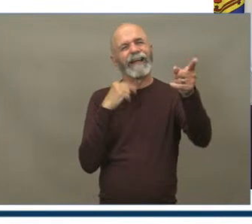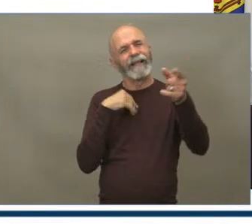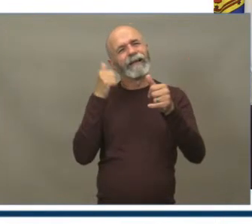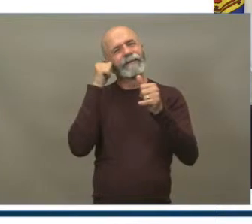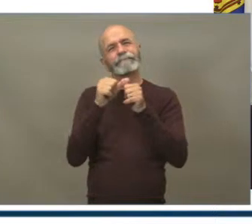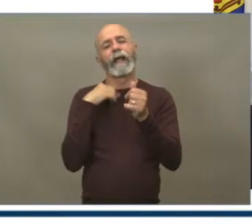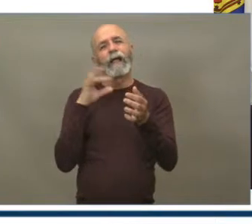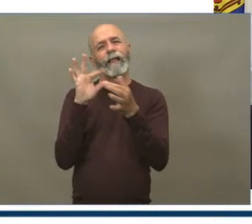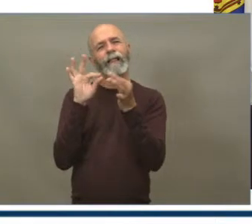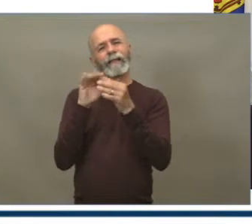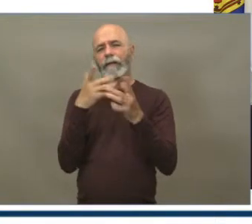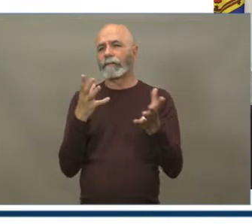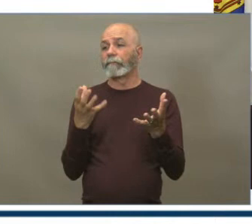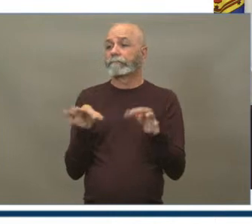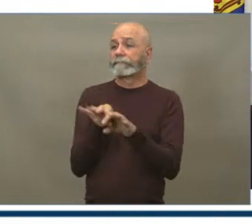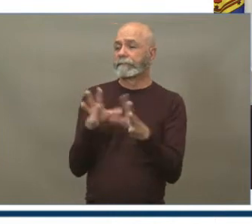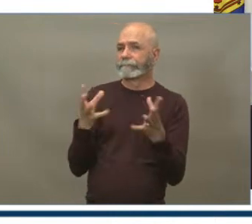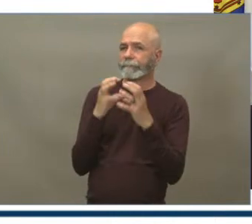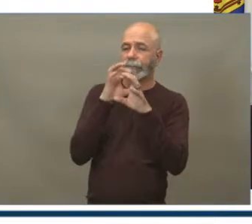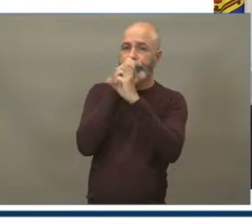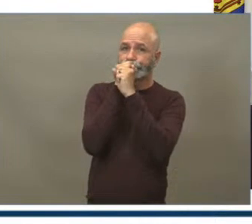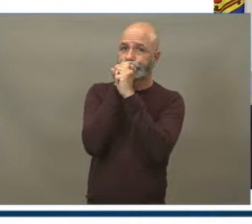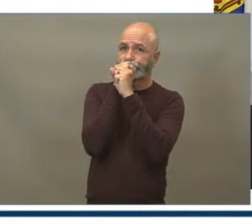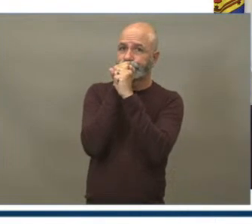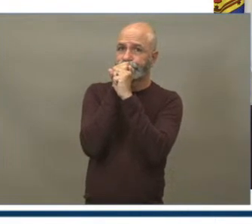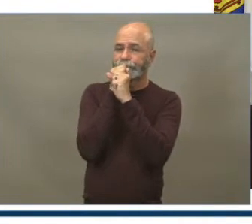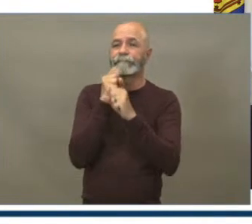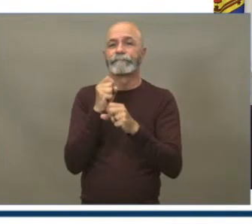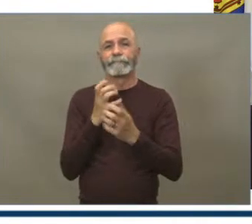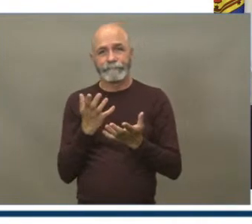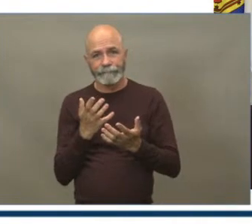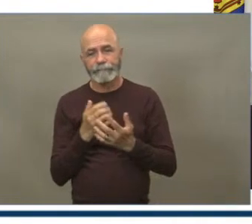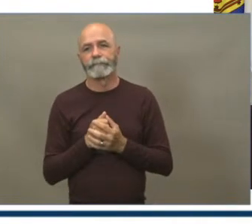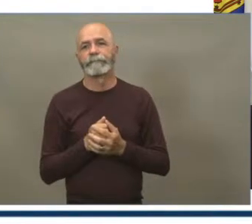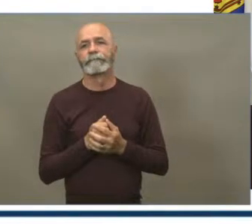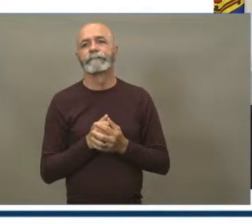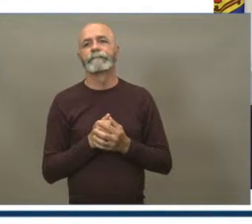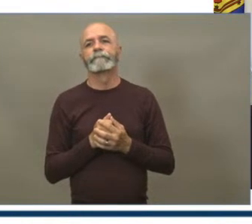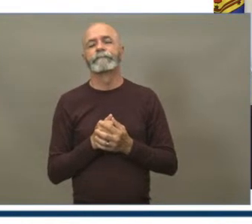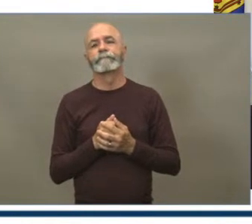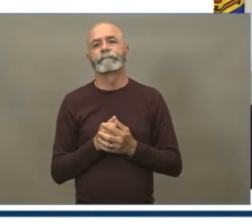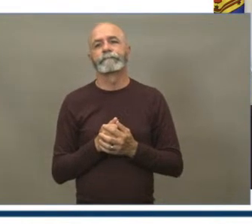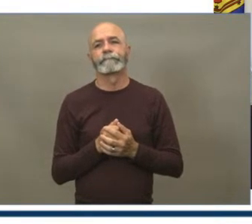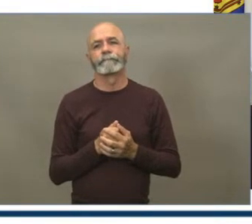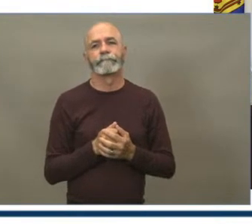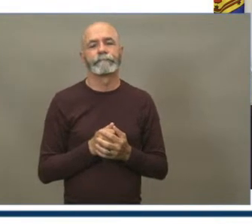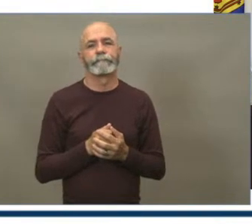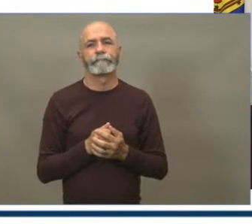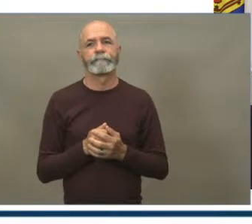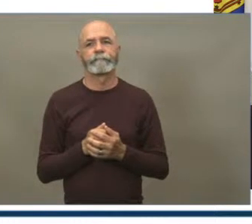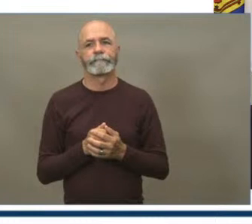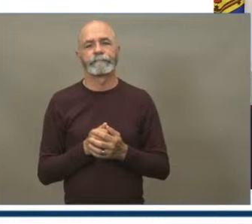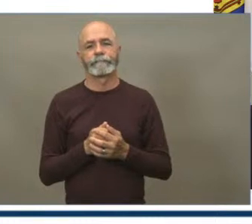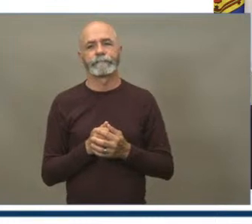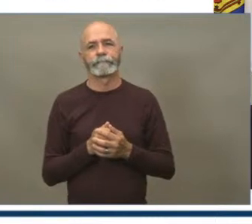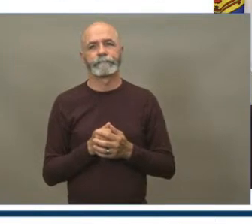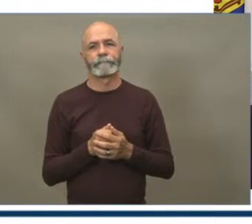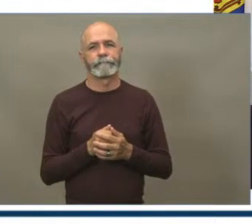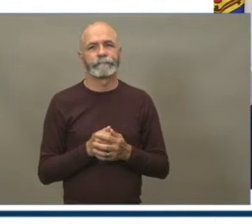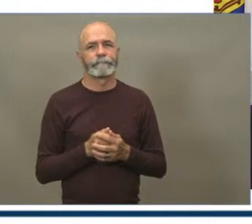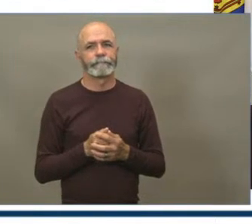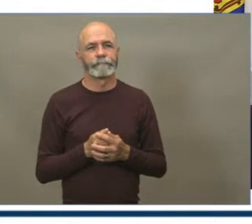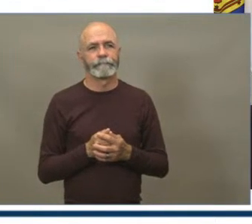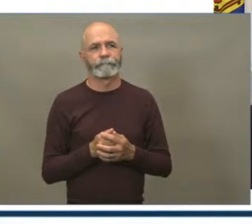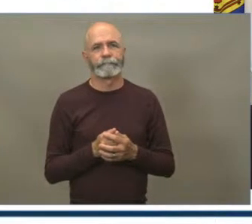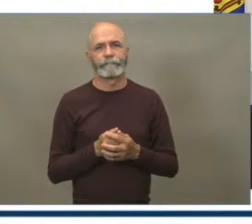details before, but unfortunately the numbers have been much larger, so I think those issues